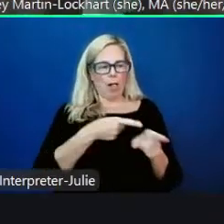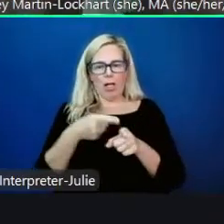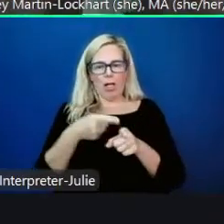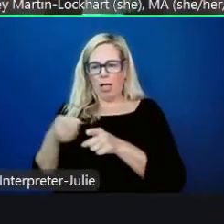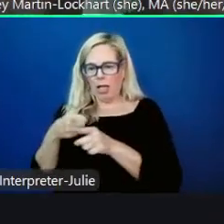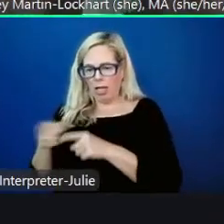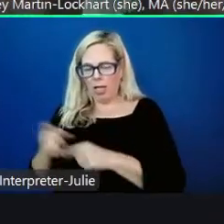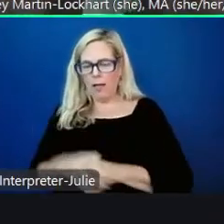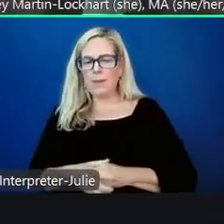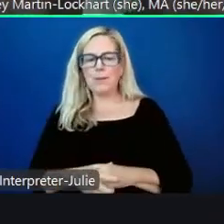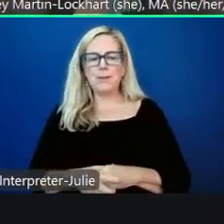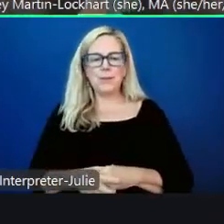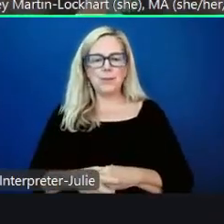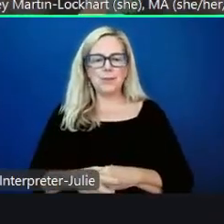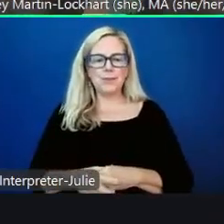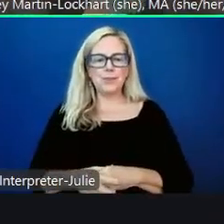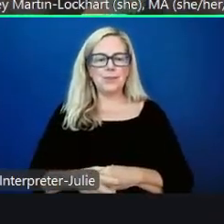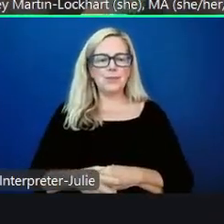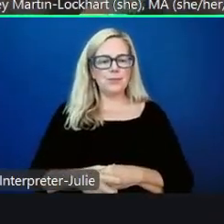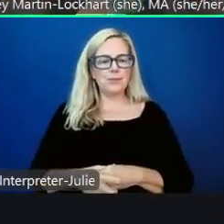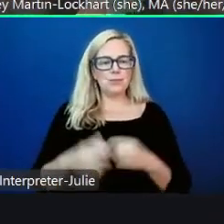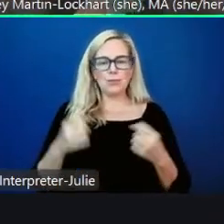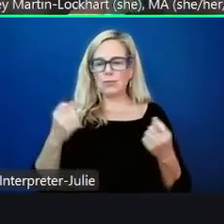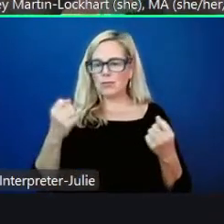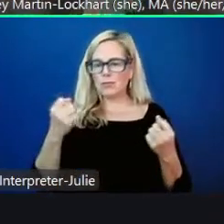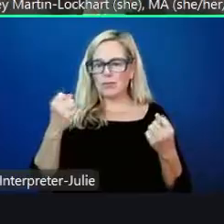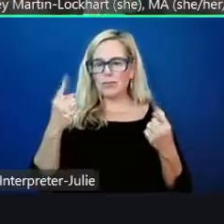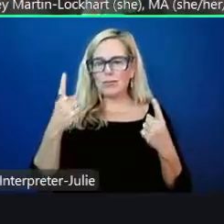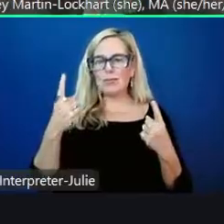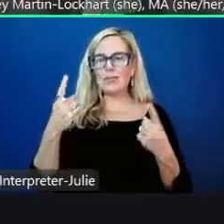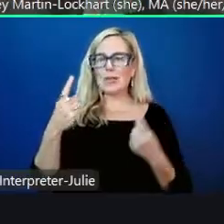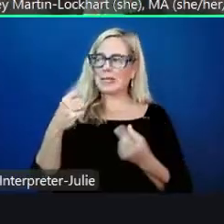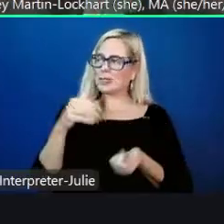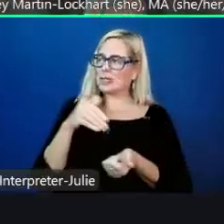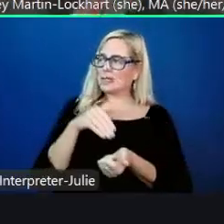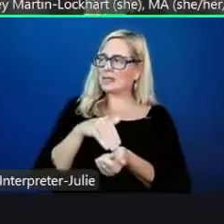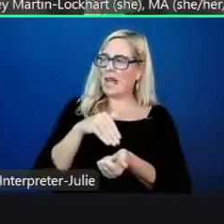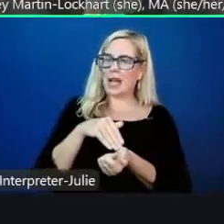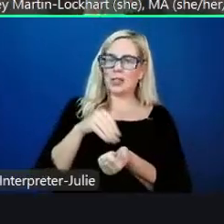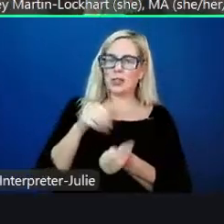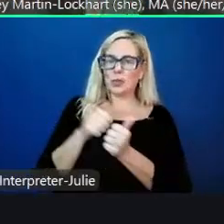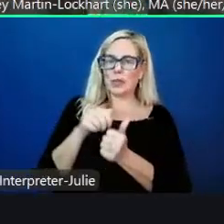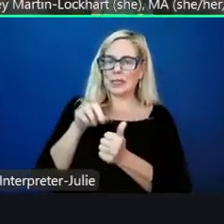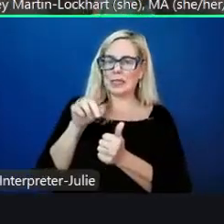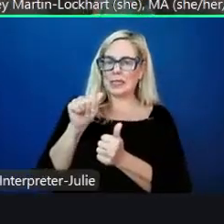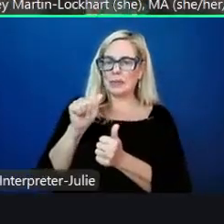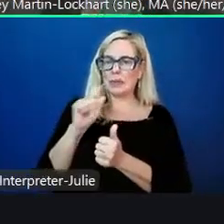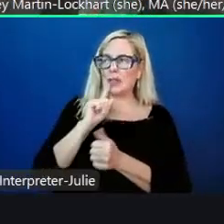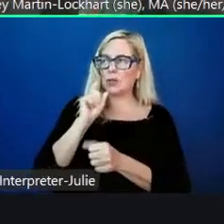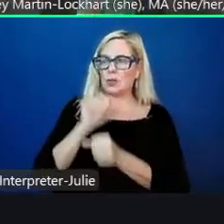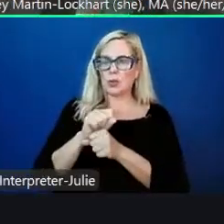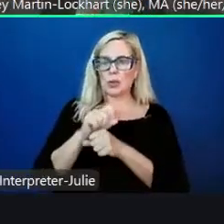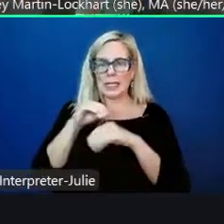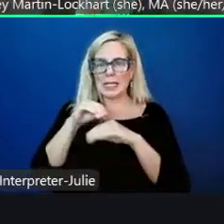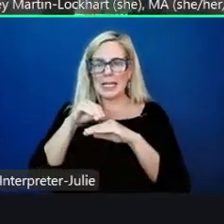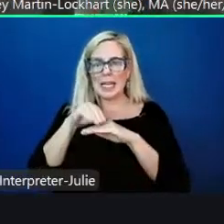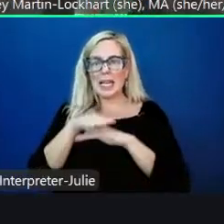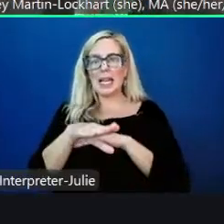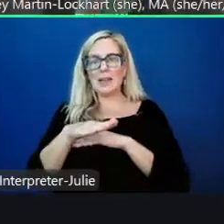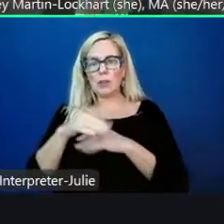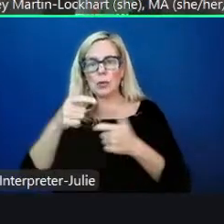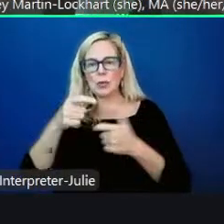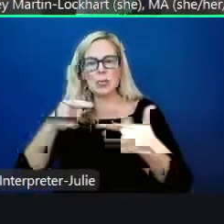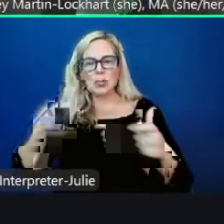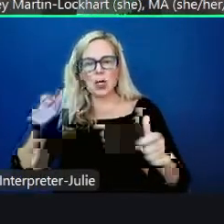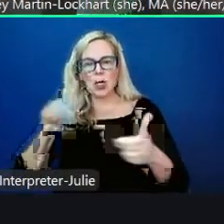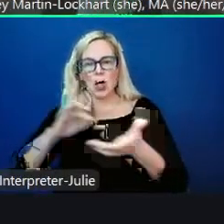with disability are, I believe, exerting an influence on larger medical culture. Certainly, that